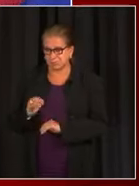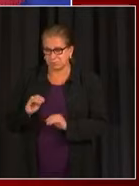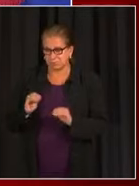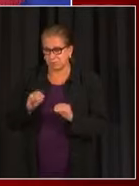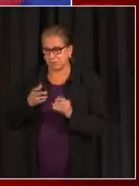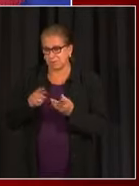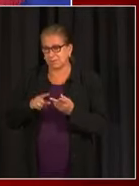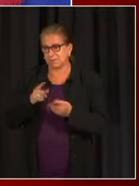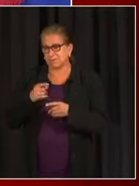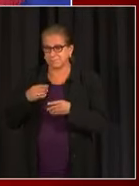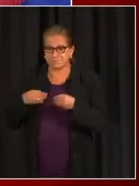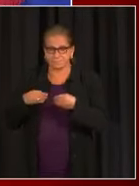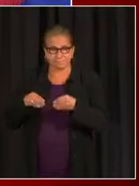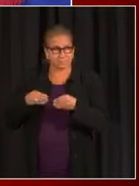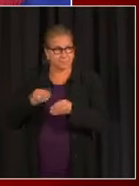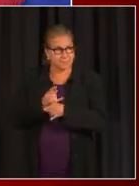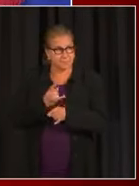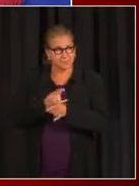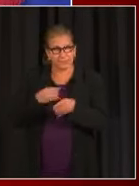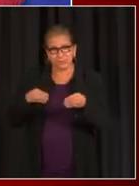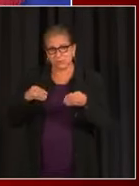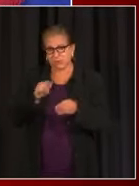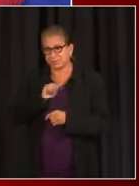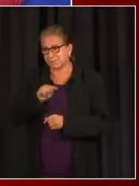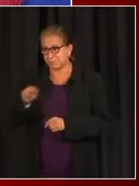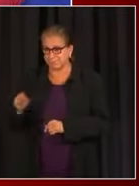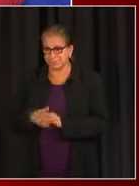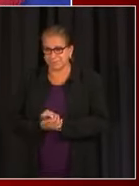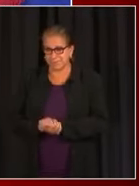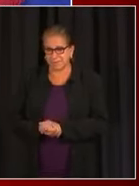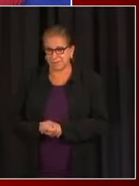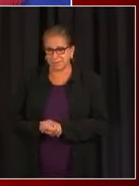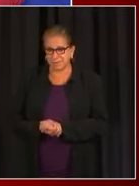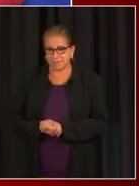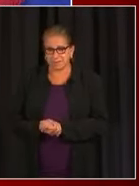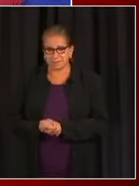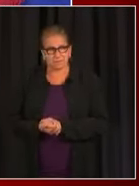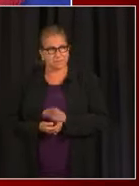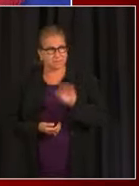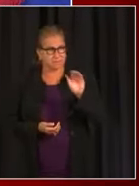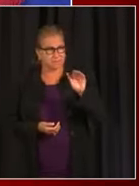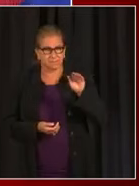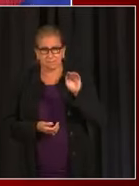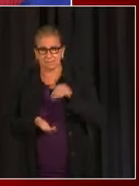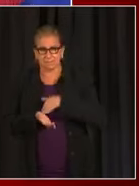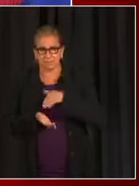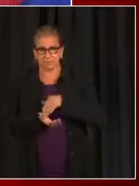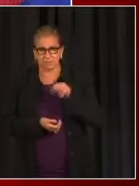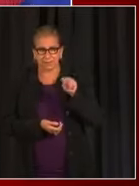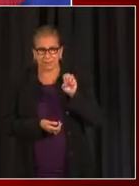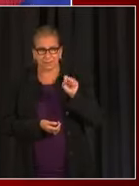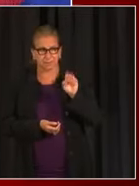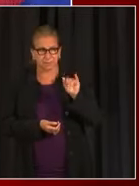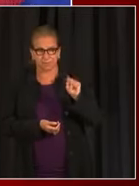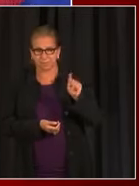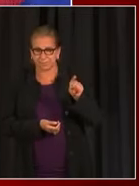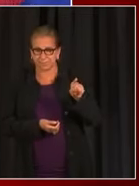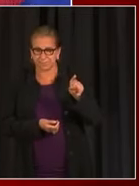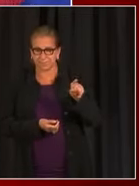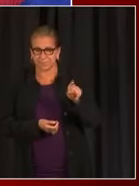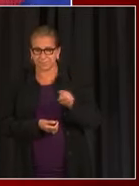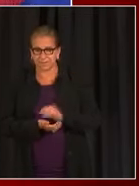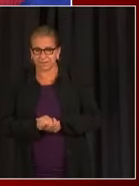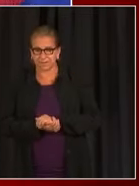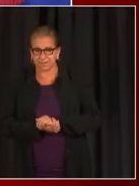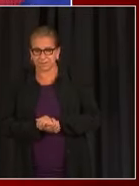alcohol selling establishments. Okay, and then Dr. Nesbitt, I know there was information released last week talking about breakthrough cases, and that